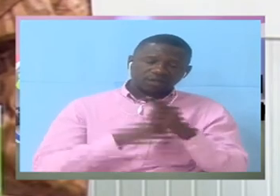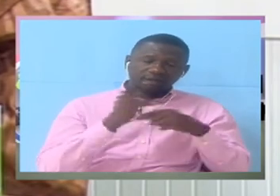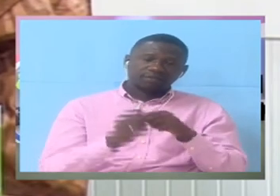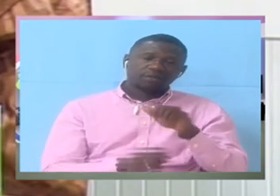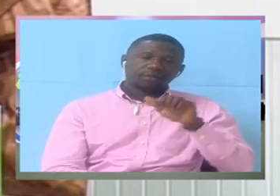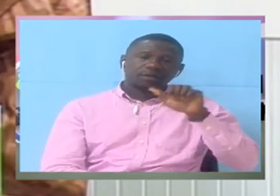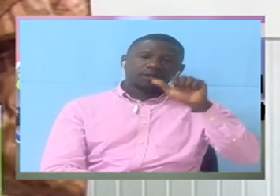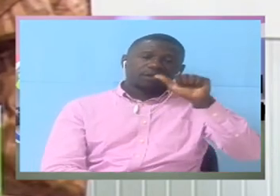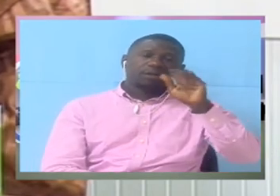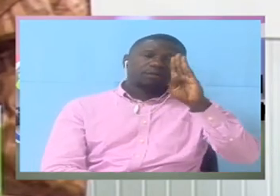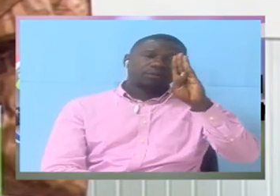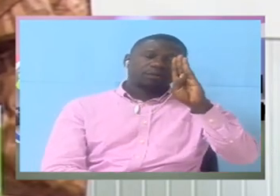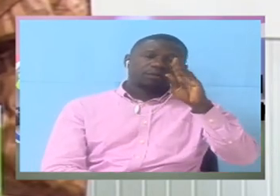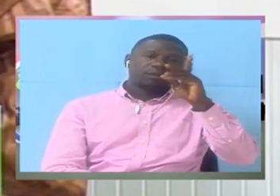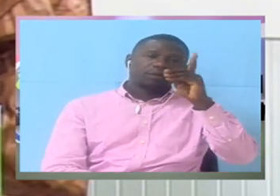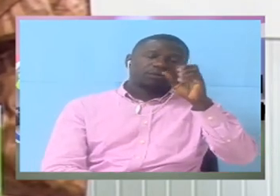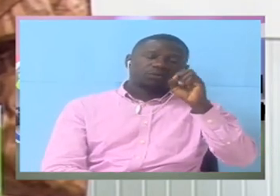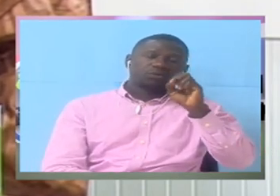a three-star general.